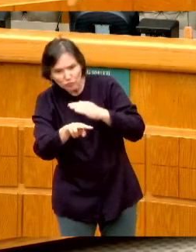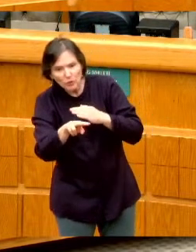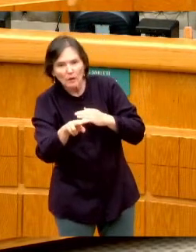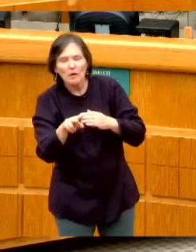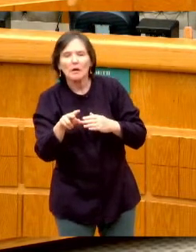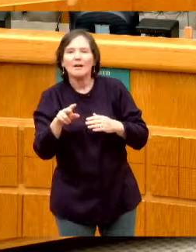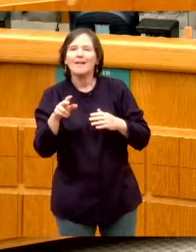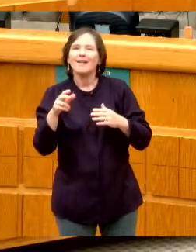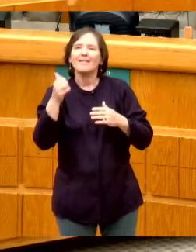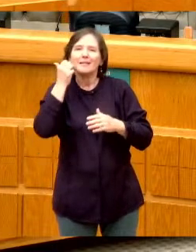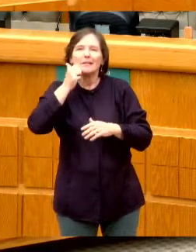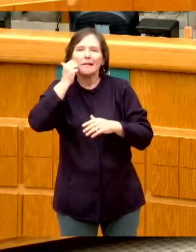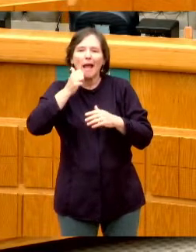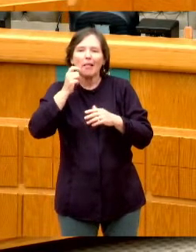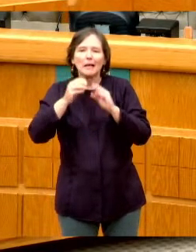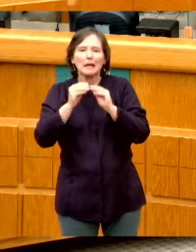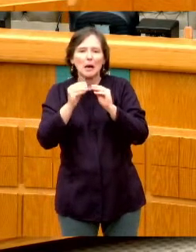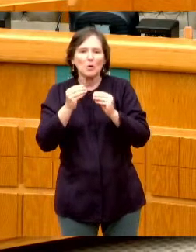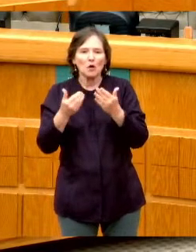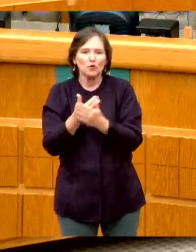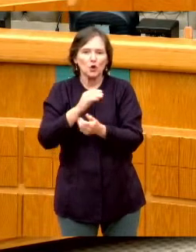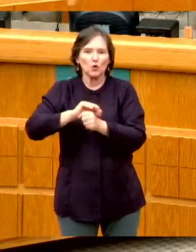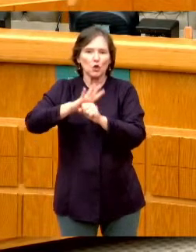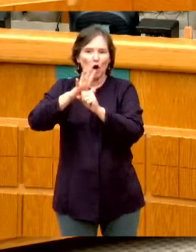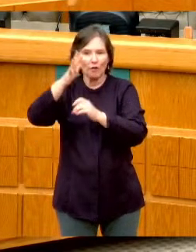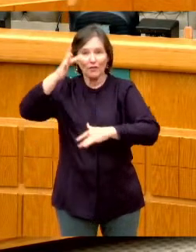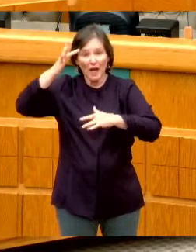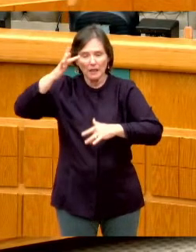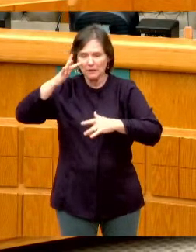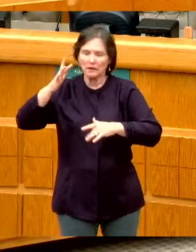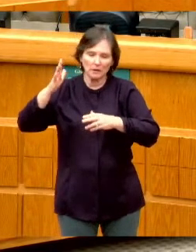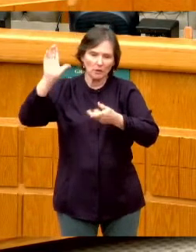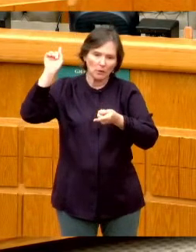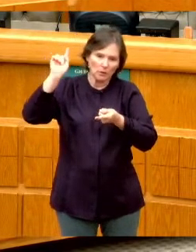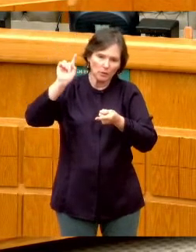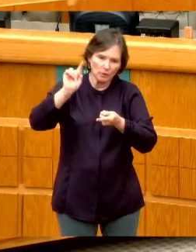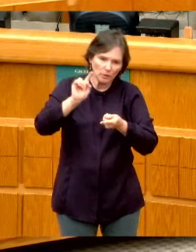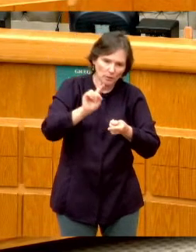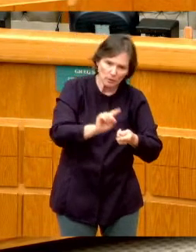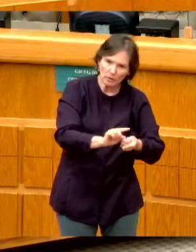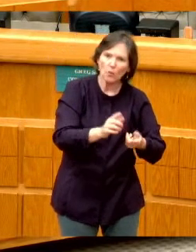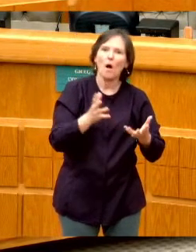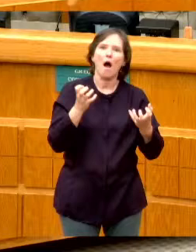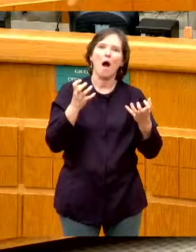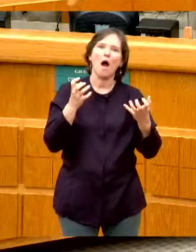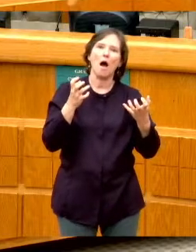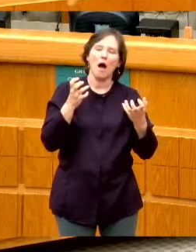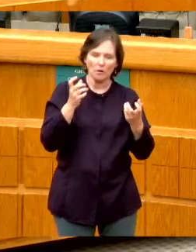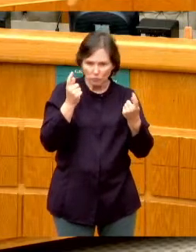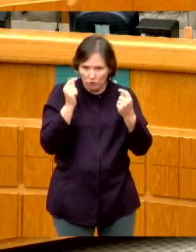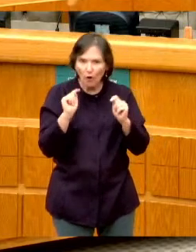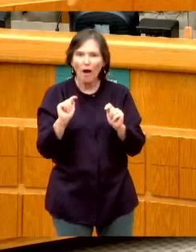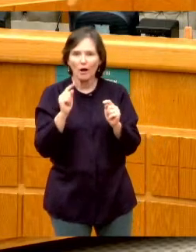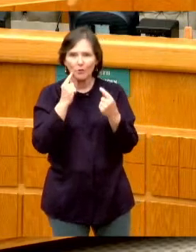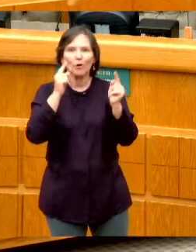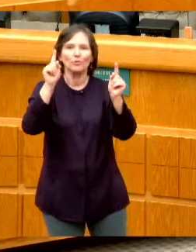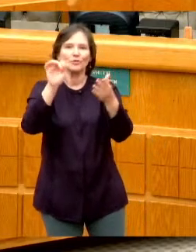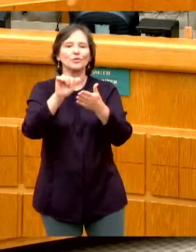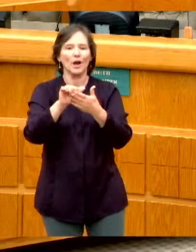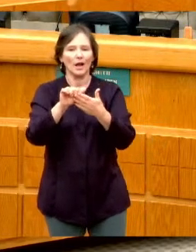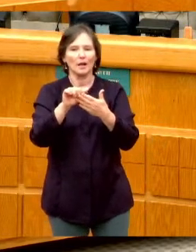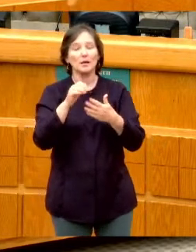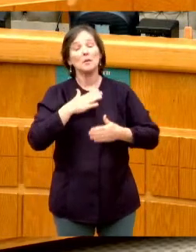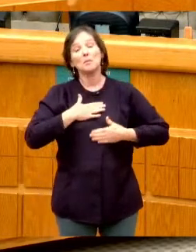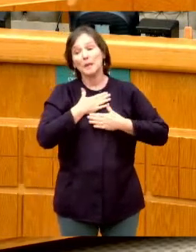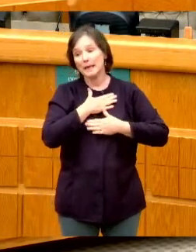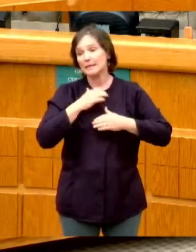infections. So I remain very hopeful that better days are ahead of us. And so I ask everyone to just